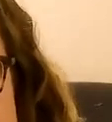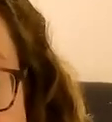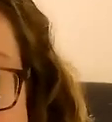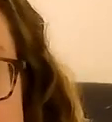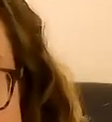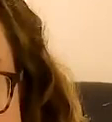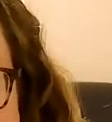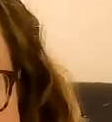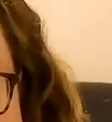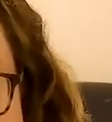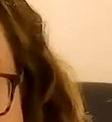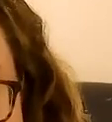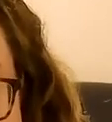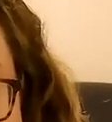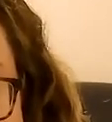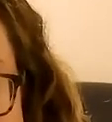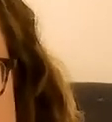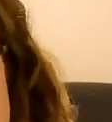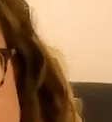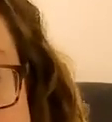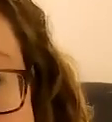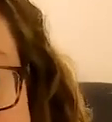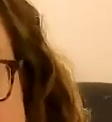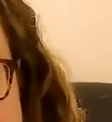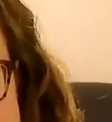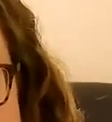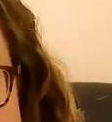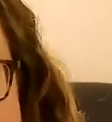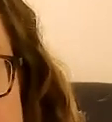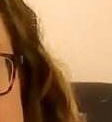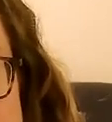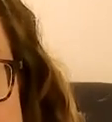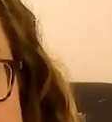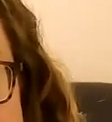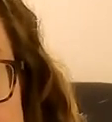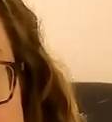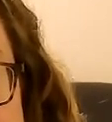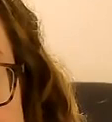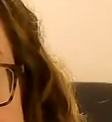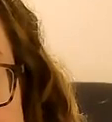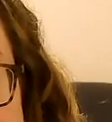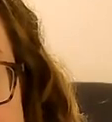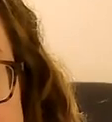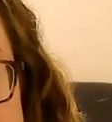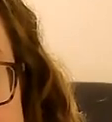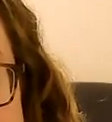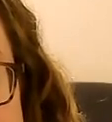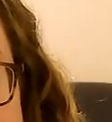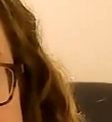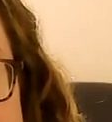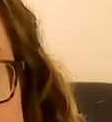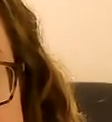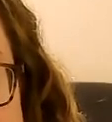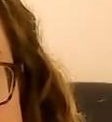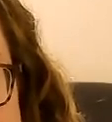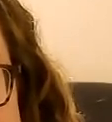presentations. So, but yes, in the past, we have done face-to-face presentations. So if there's someone you want us to connect us to,